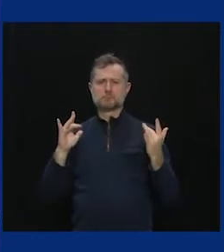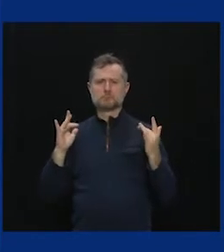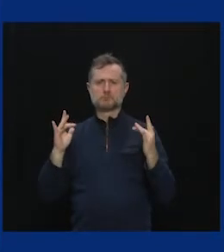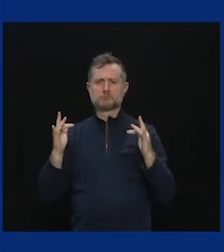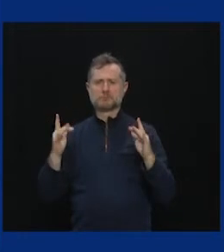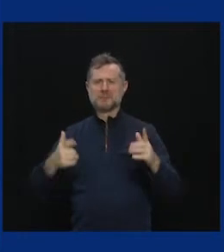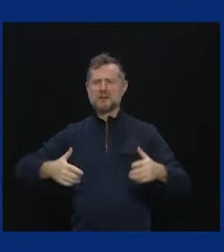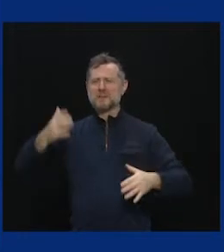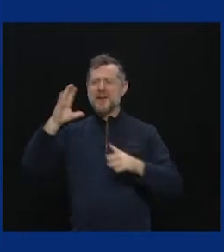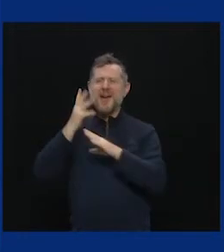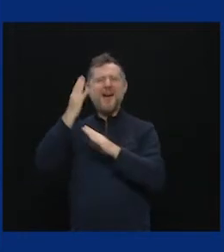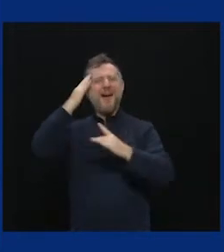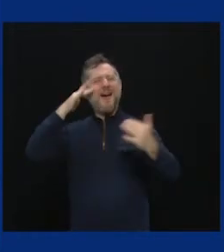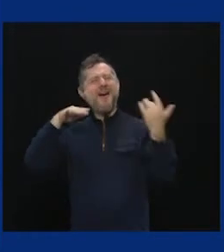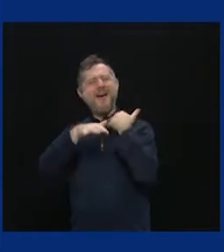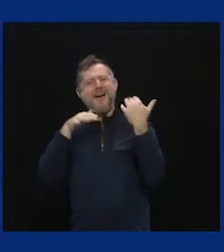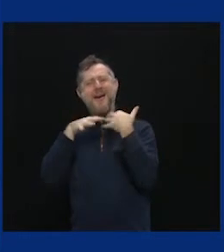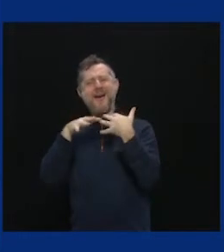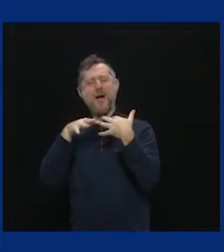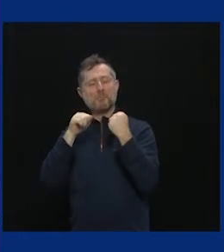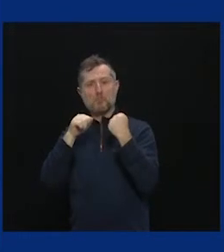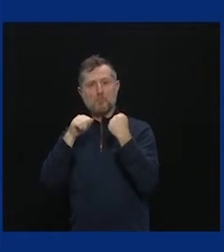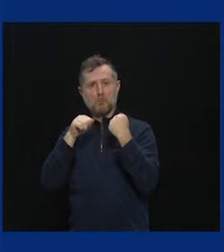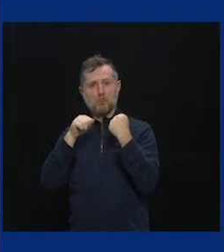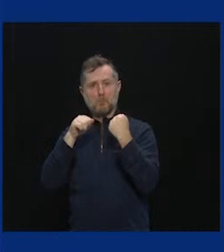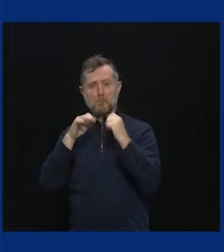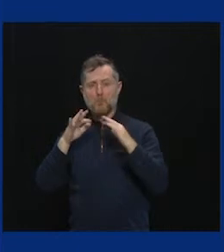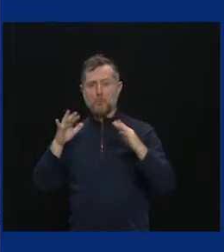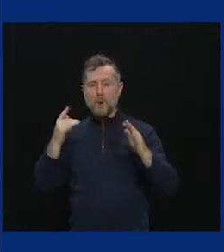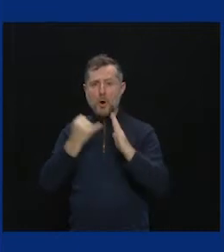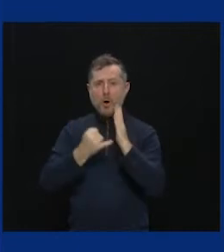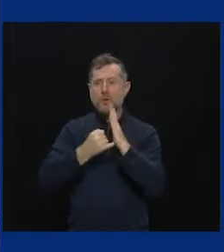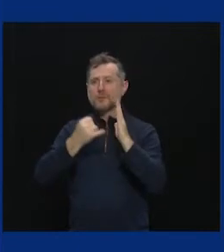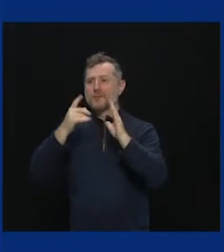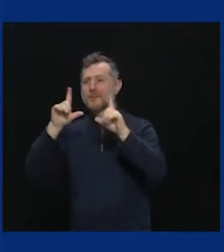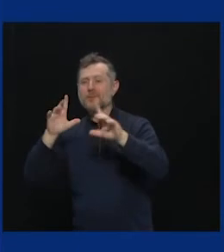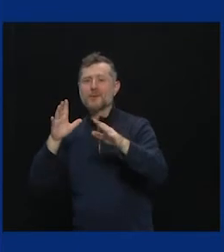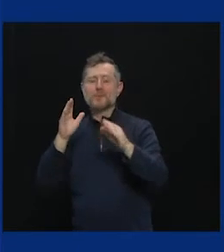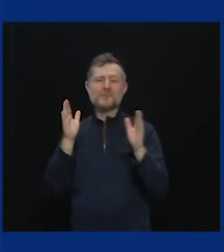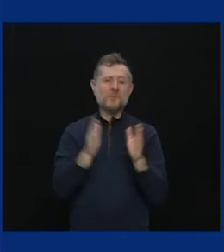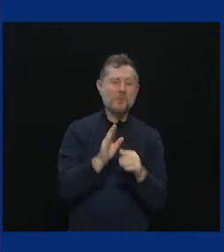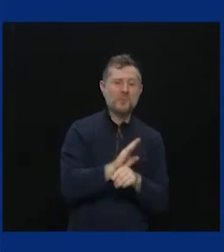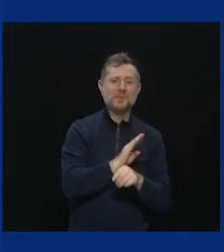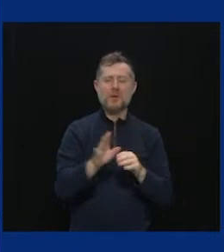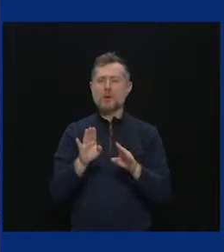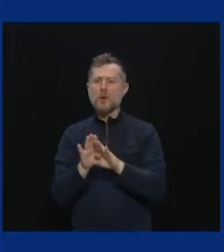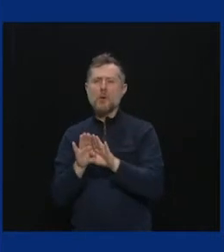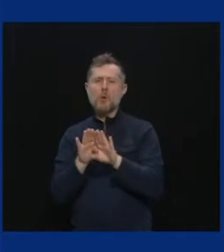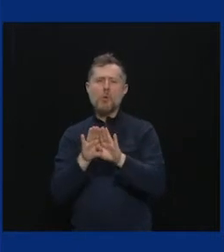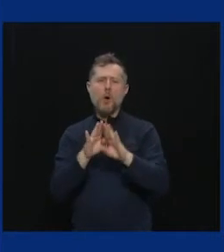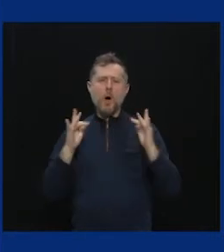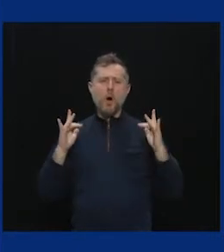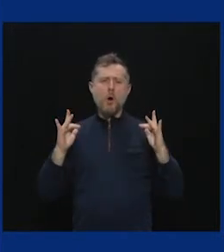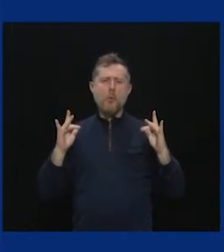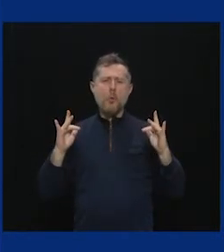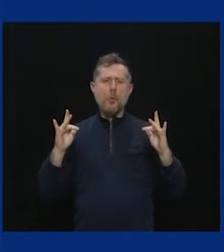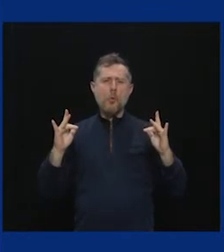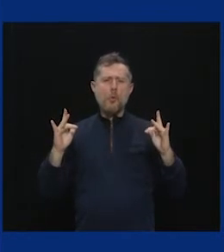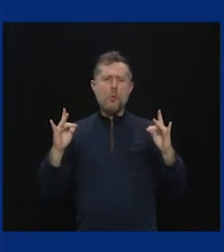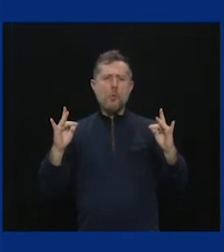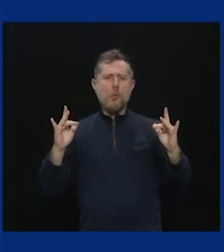culturals and tourism activities and our art galleries and our small businesses. We all saw that closed sign. And it was so